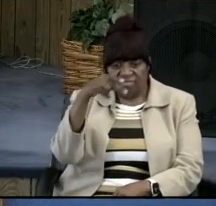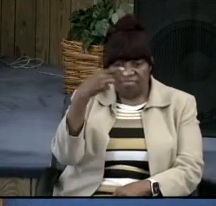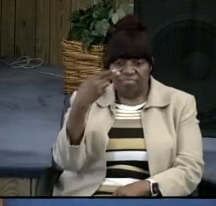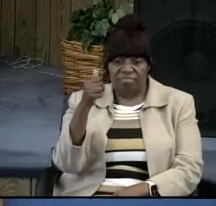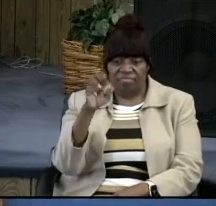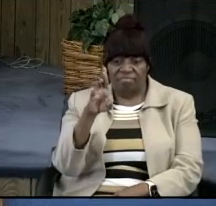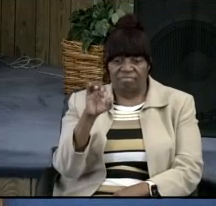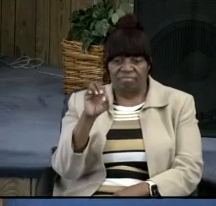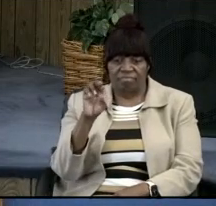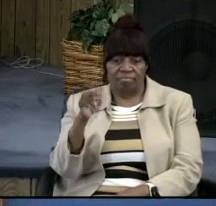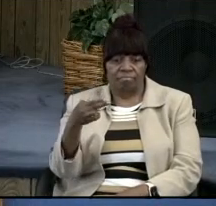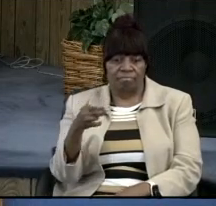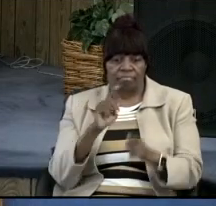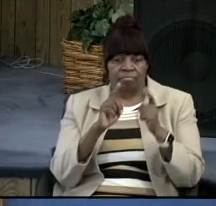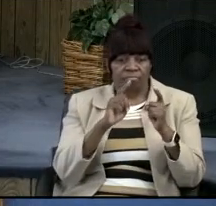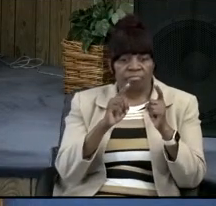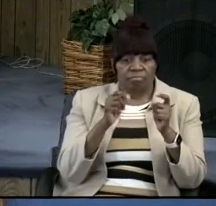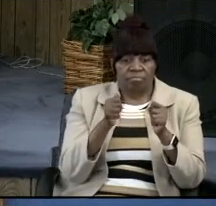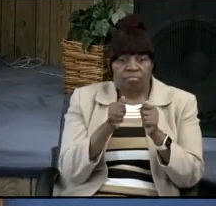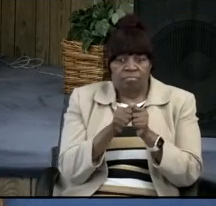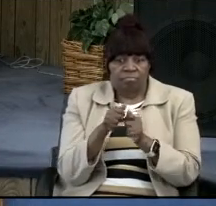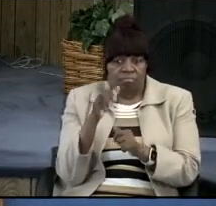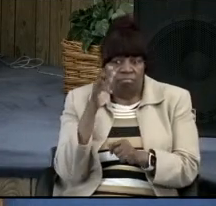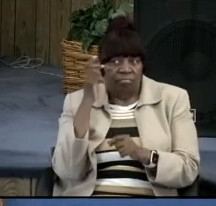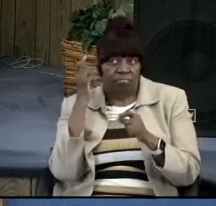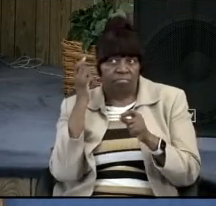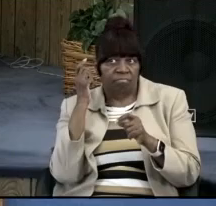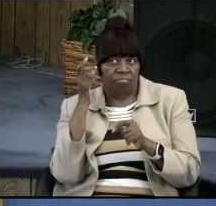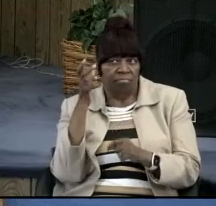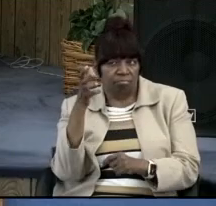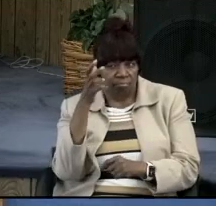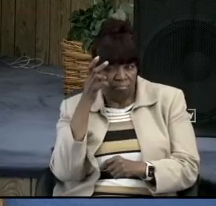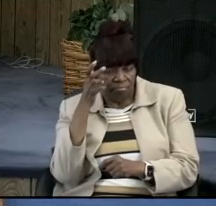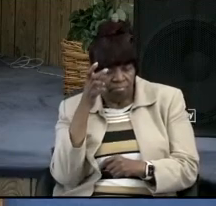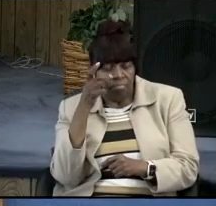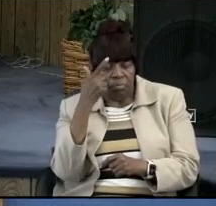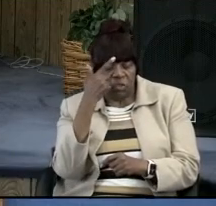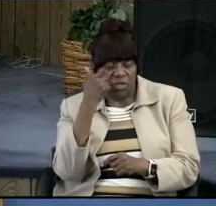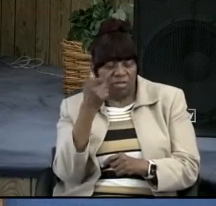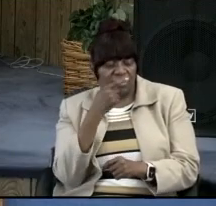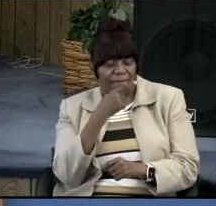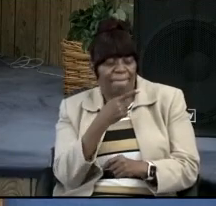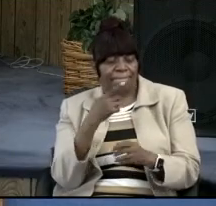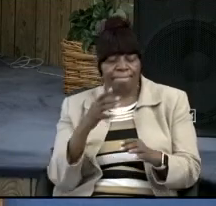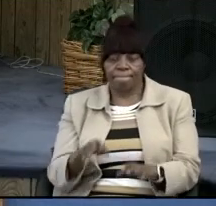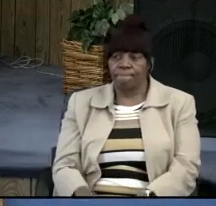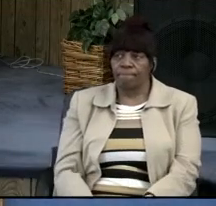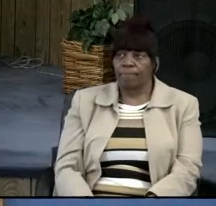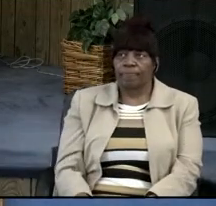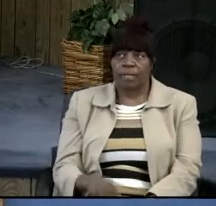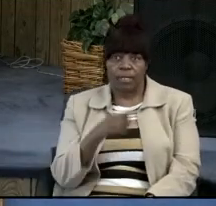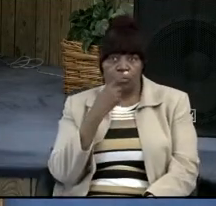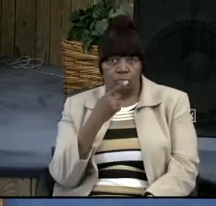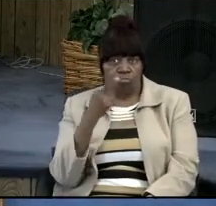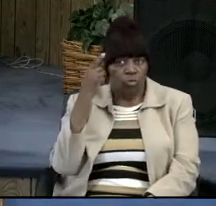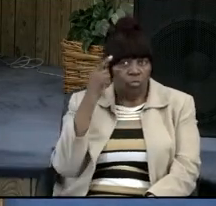with demons. That's why they dressed the way they dressed and talked the way they talked, because they had familiar